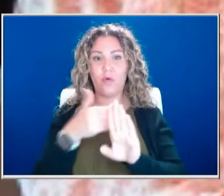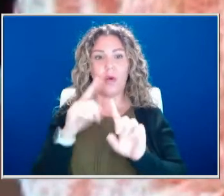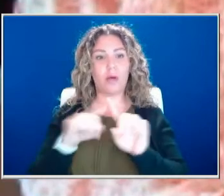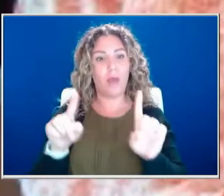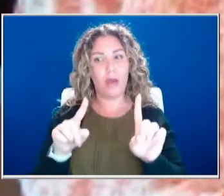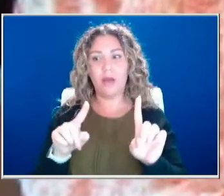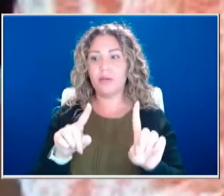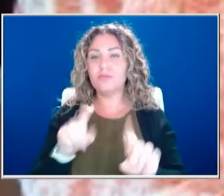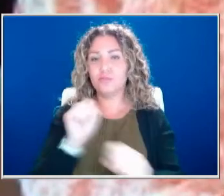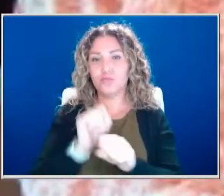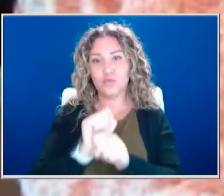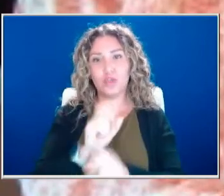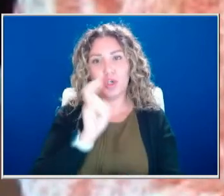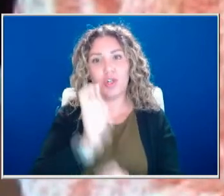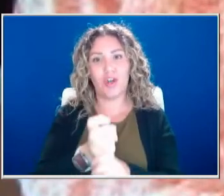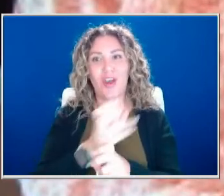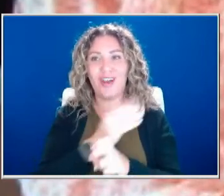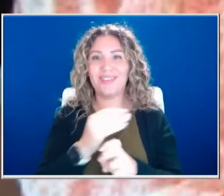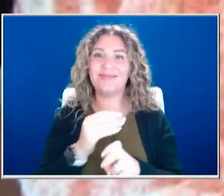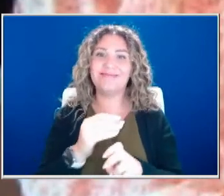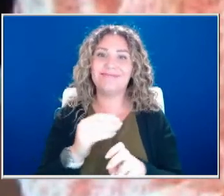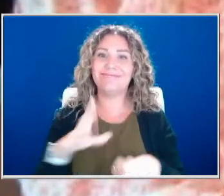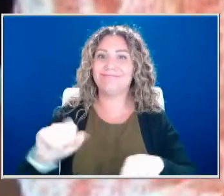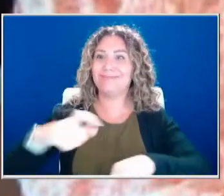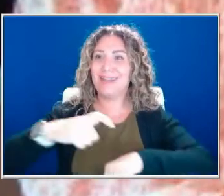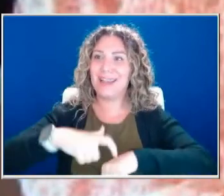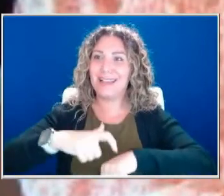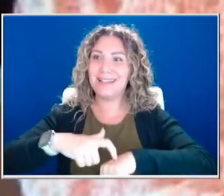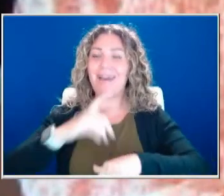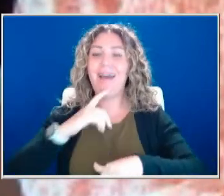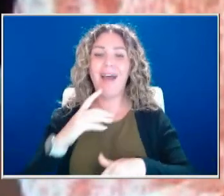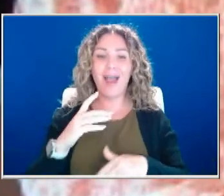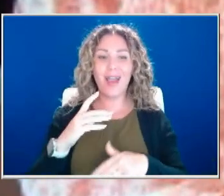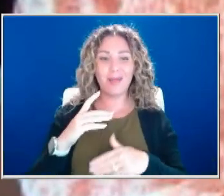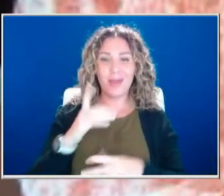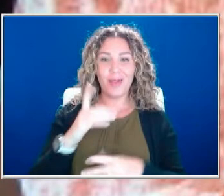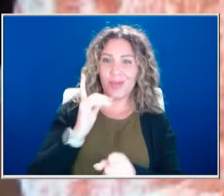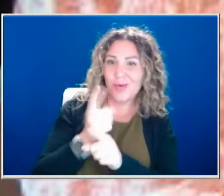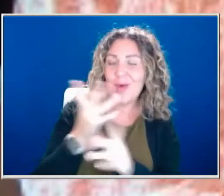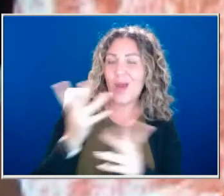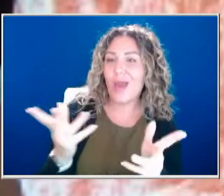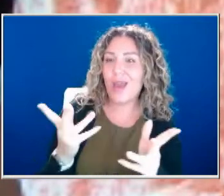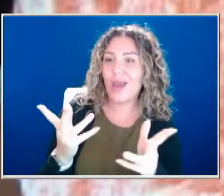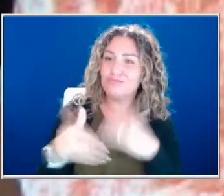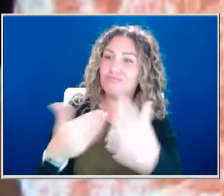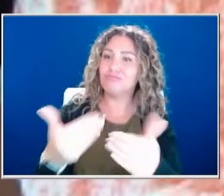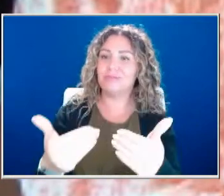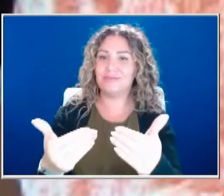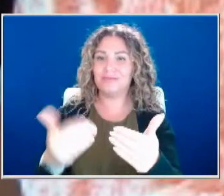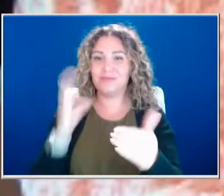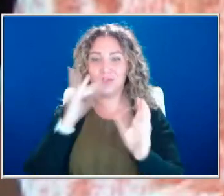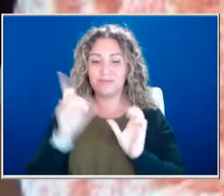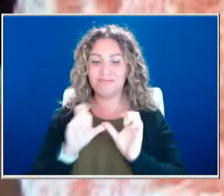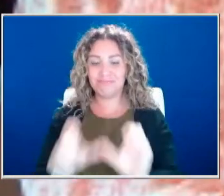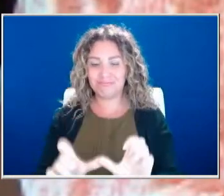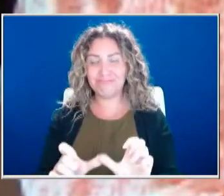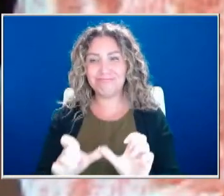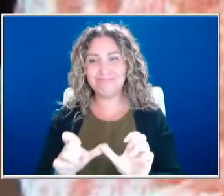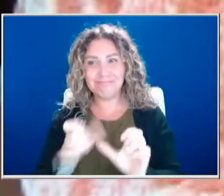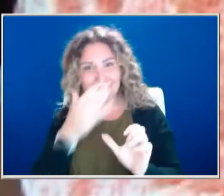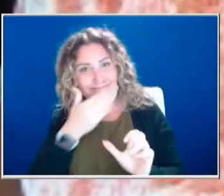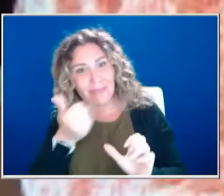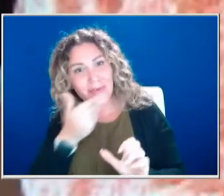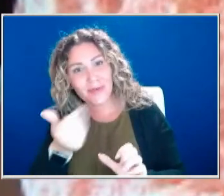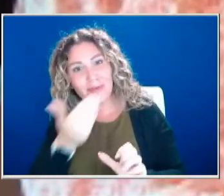And we're trying to take the time and stay on the right timetable that they give us, and hopefully it'll continue to get better and better each